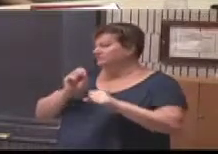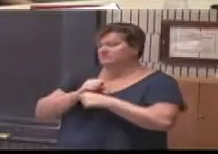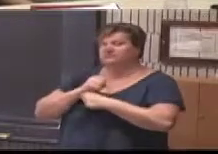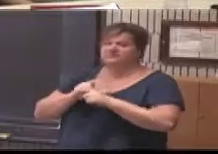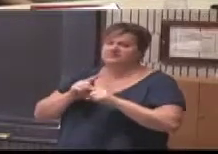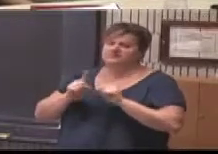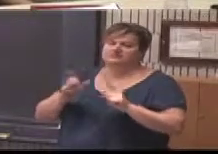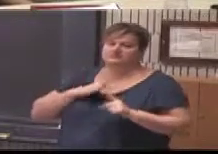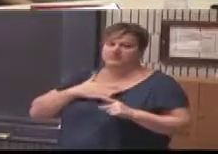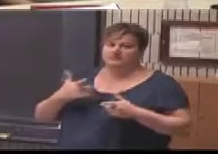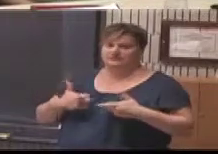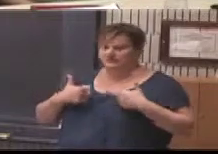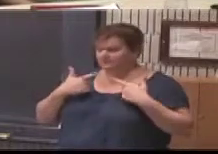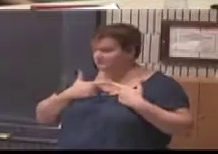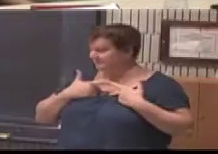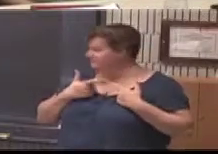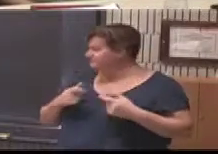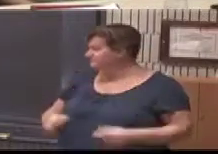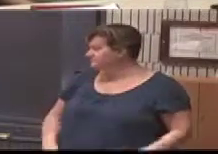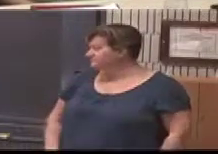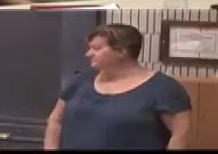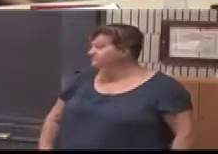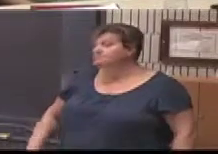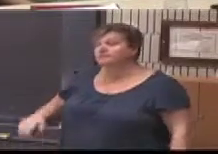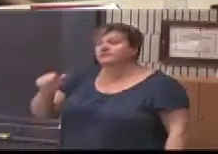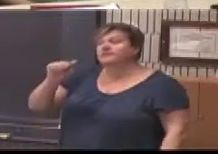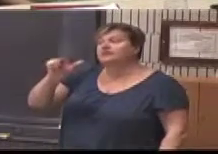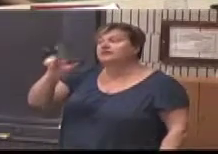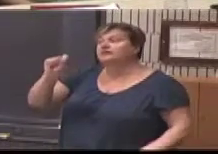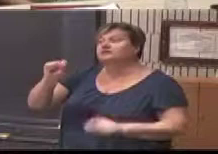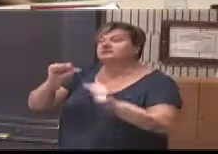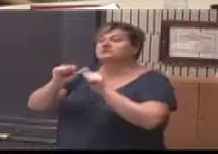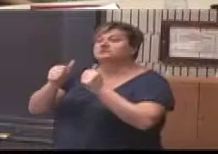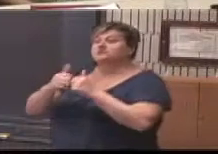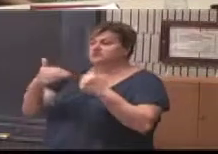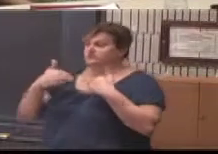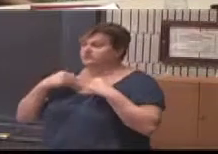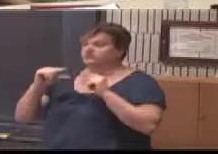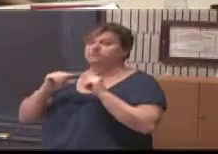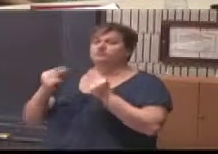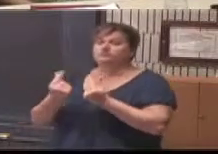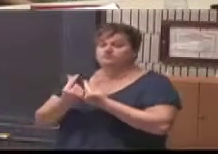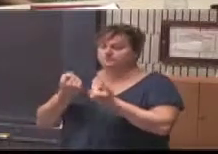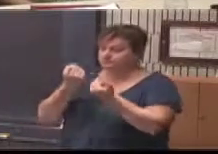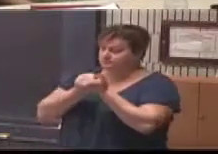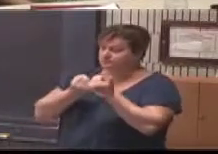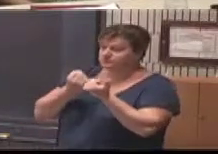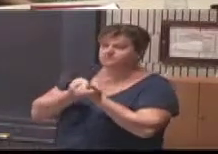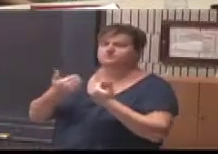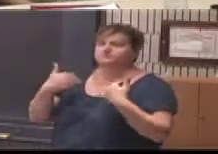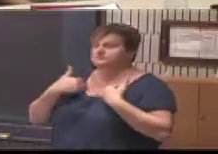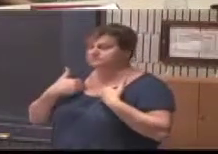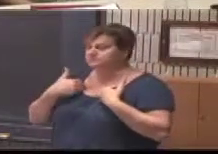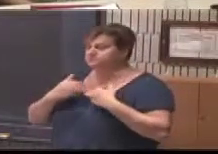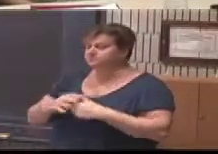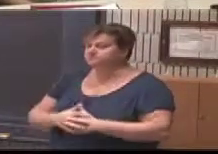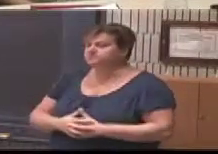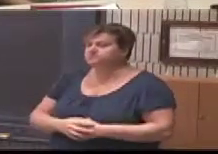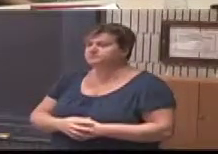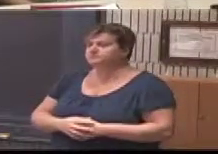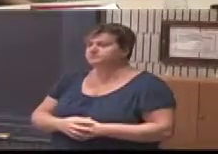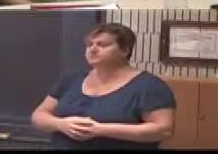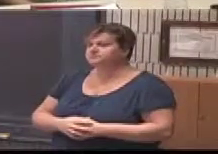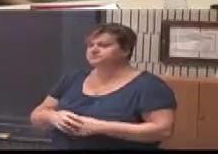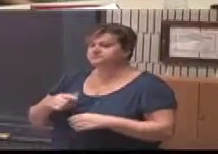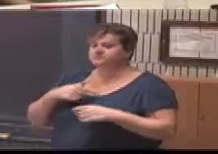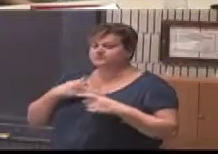difference in my life. The ALS Association also has groups that they sponsor for support that I participate in, and